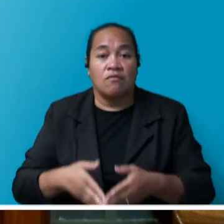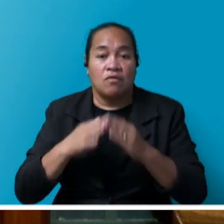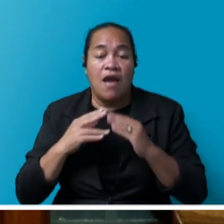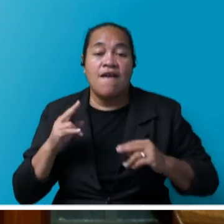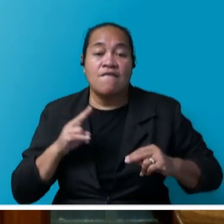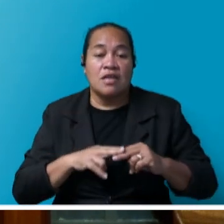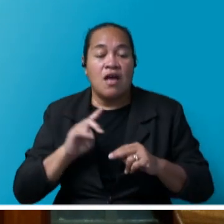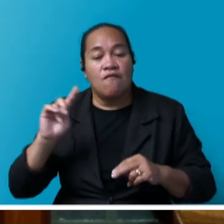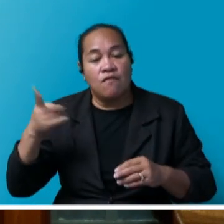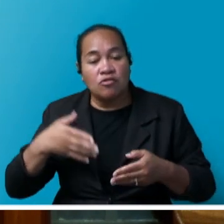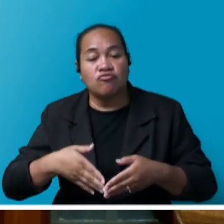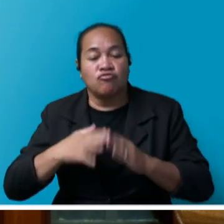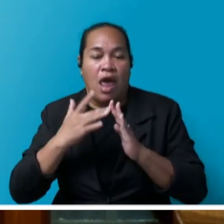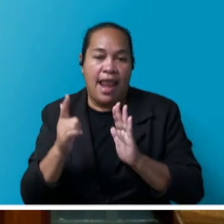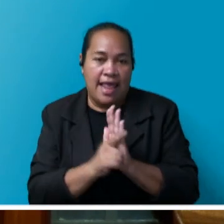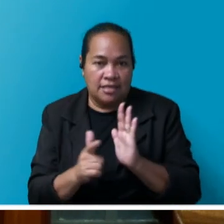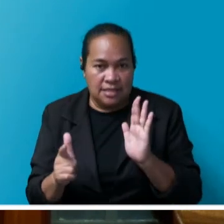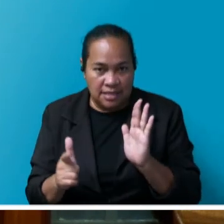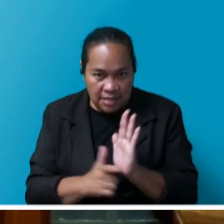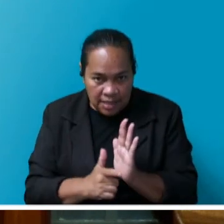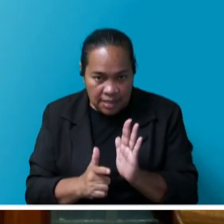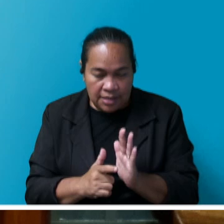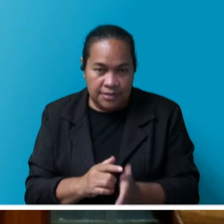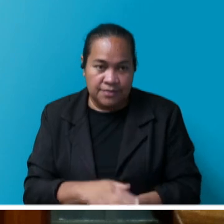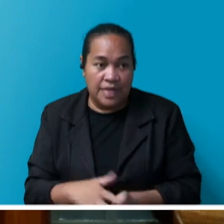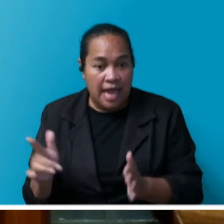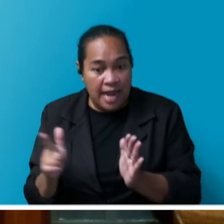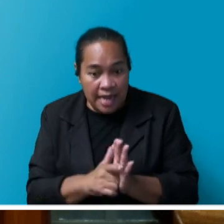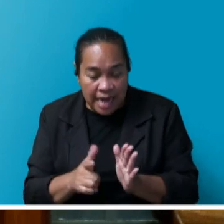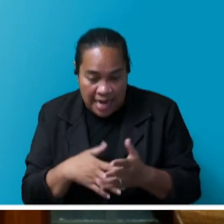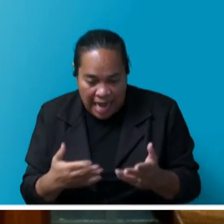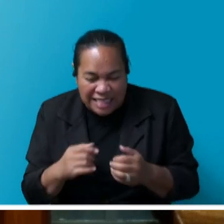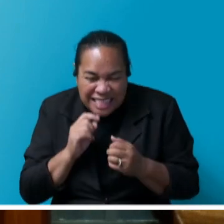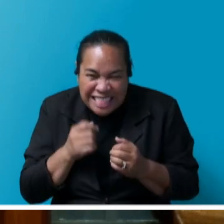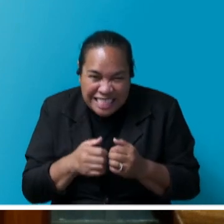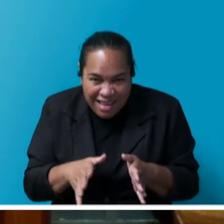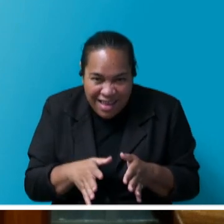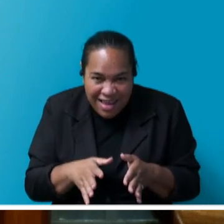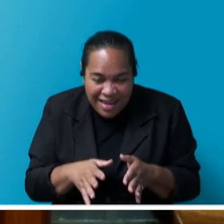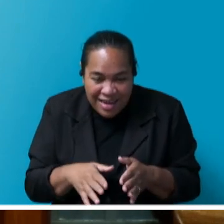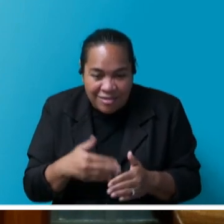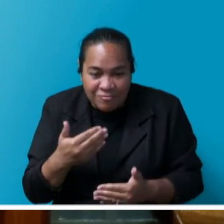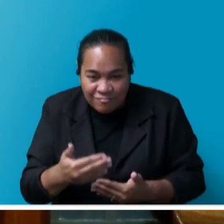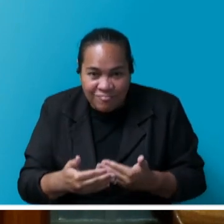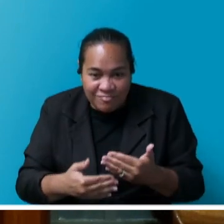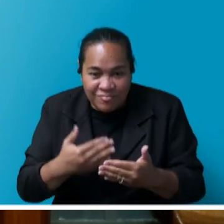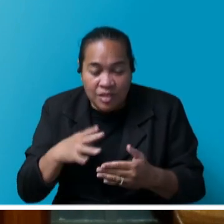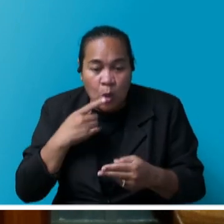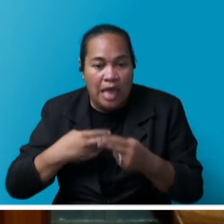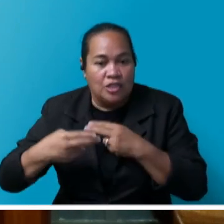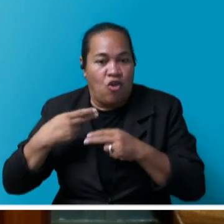first tourism legislation. The legislation, now in its initial stages of formulation, represents a historic